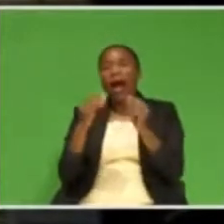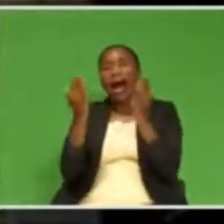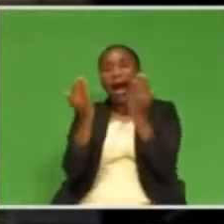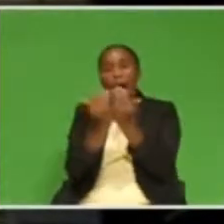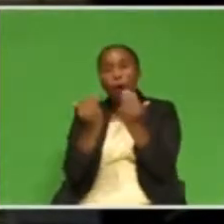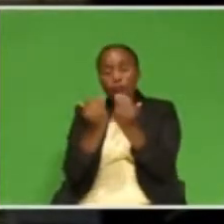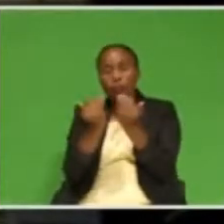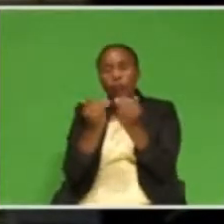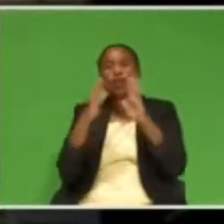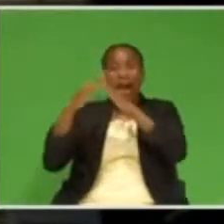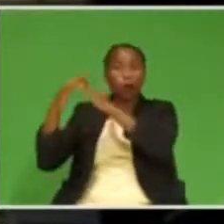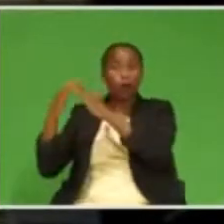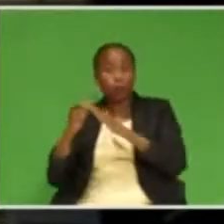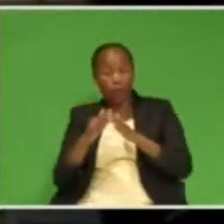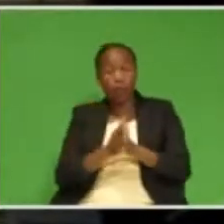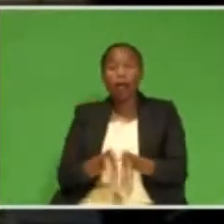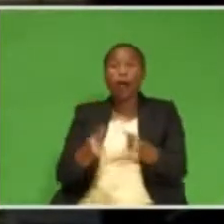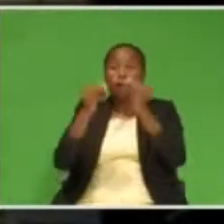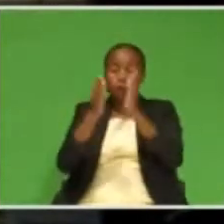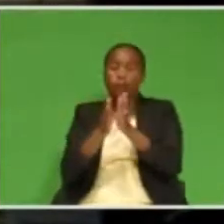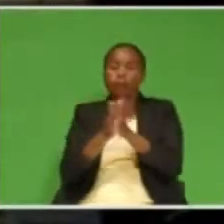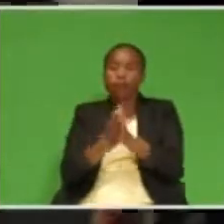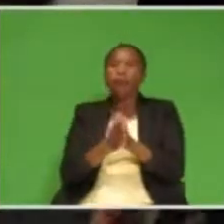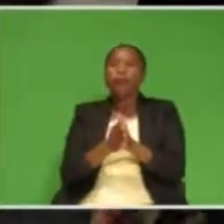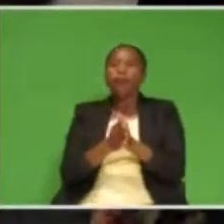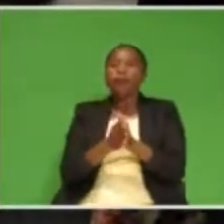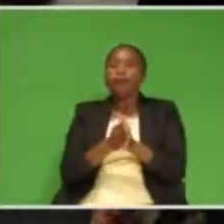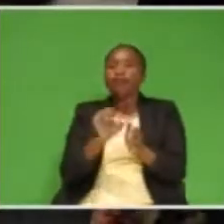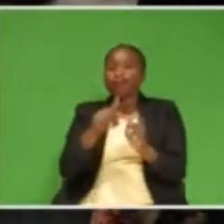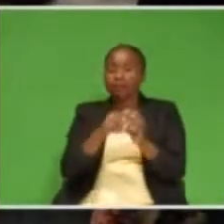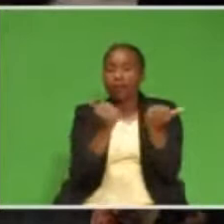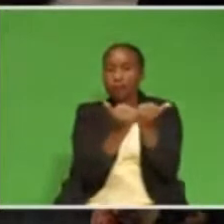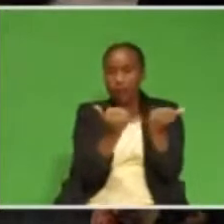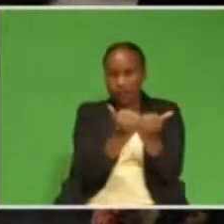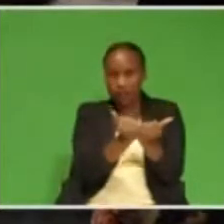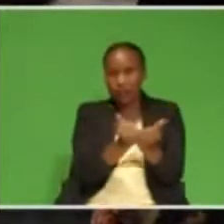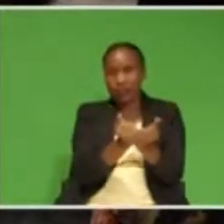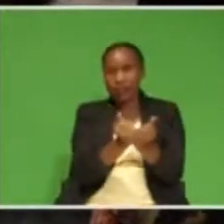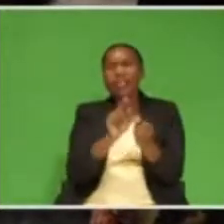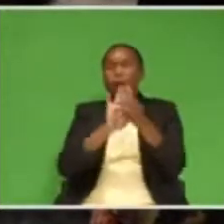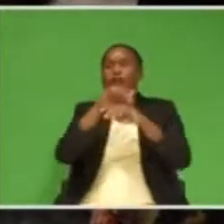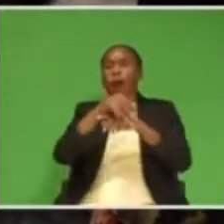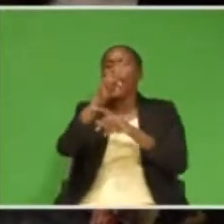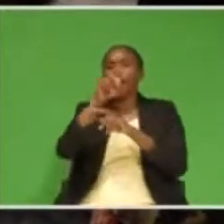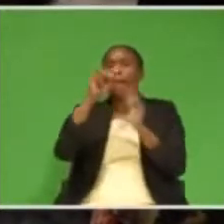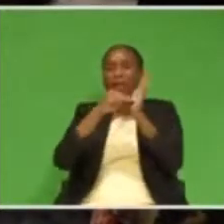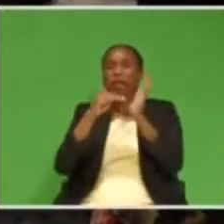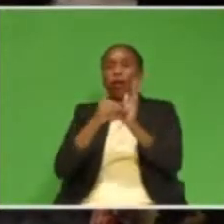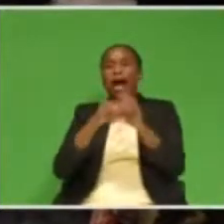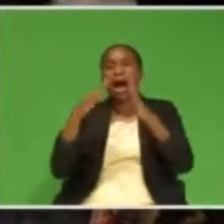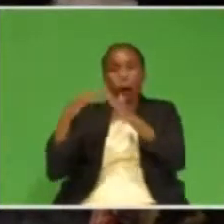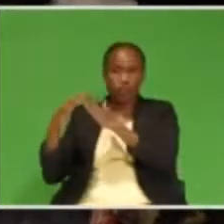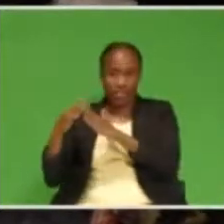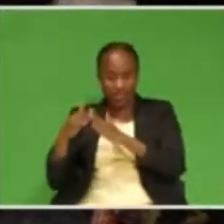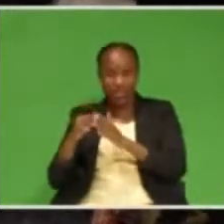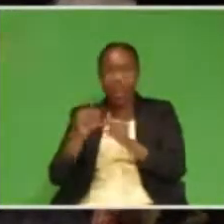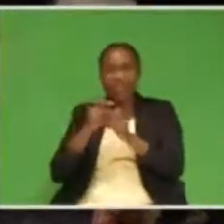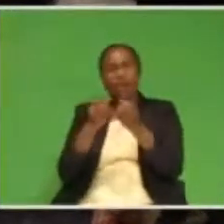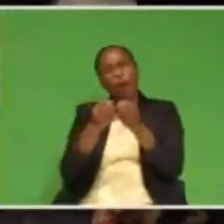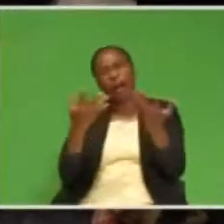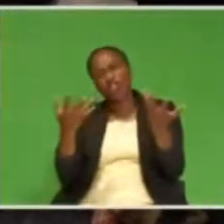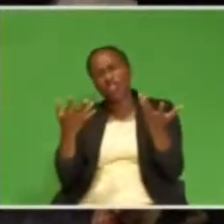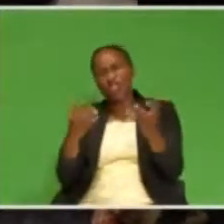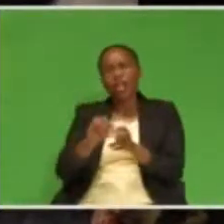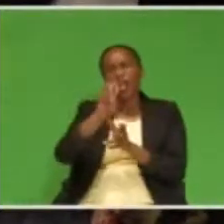current backlog in processing title deeds is over 1 million houses, which amounts to an